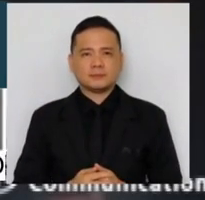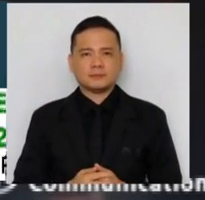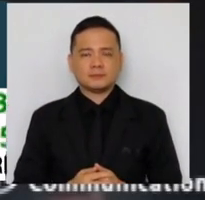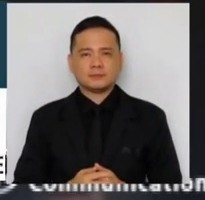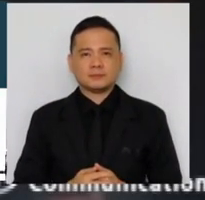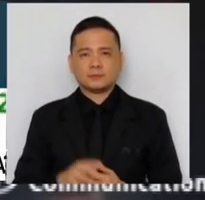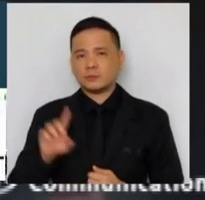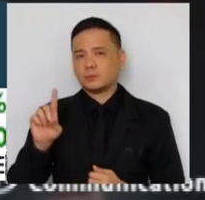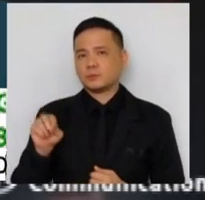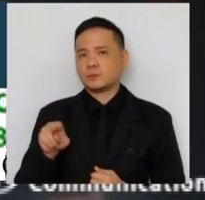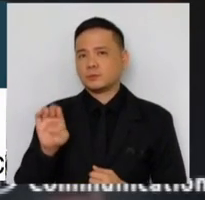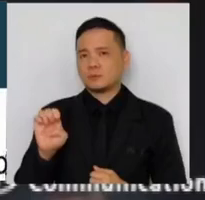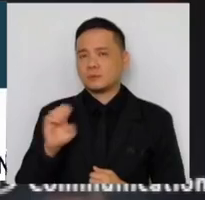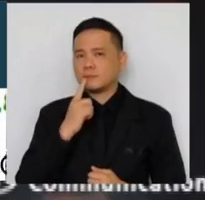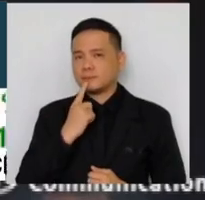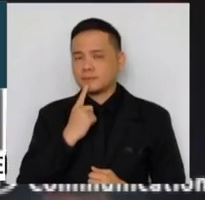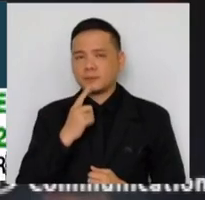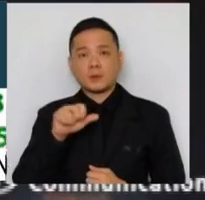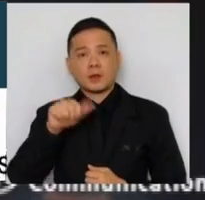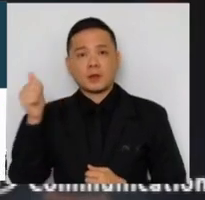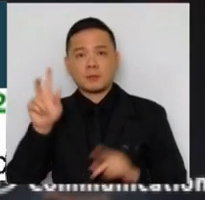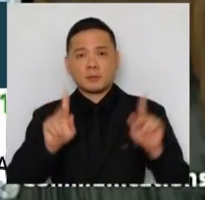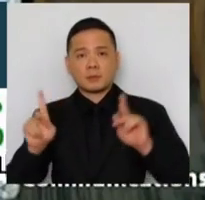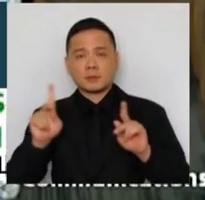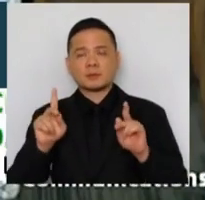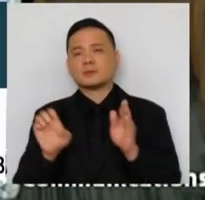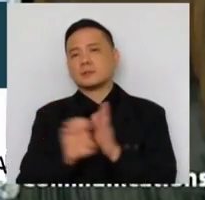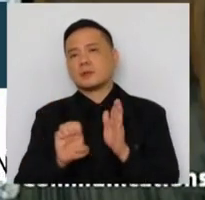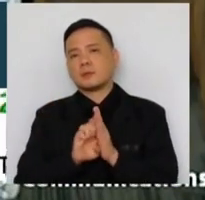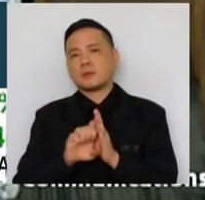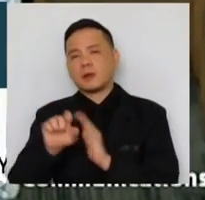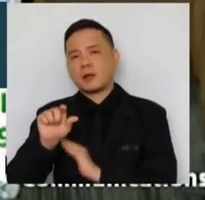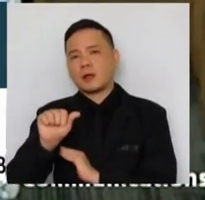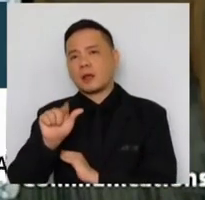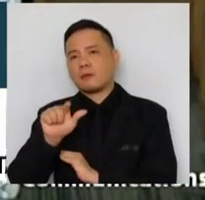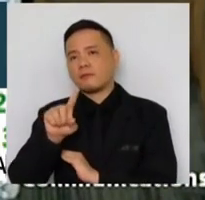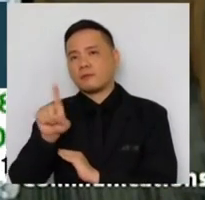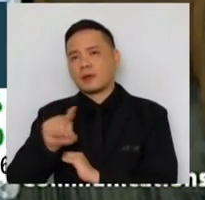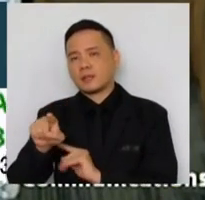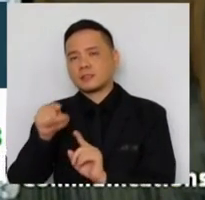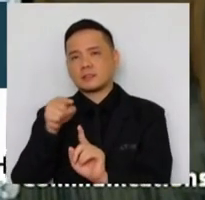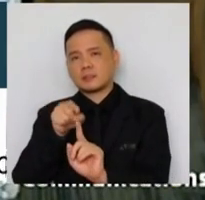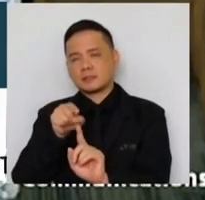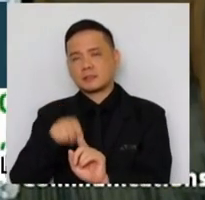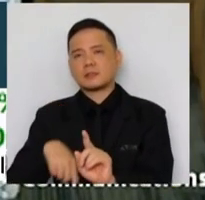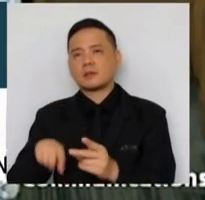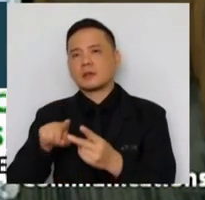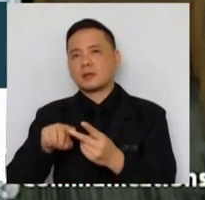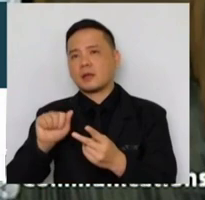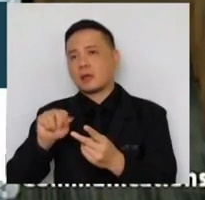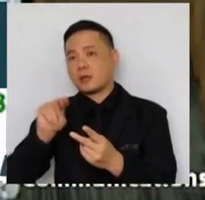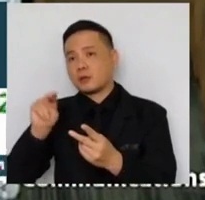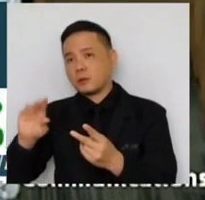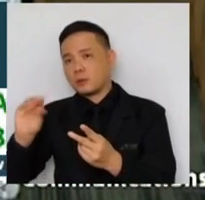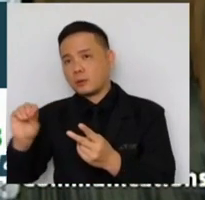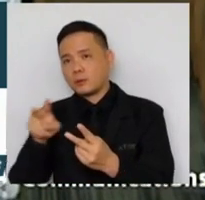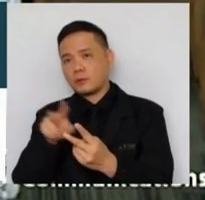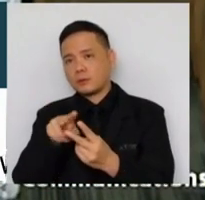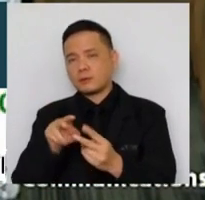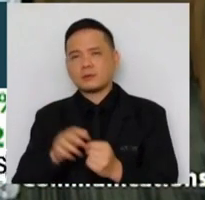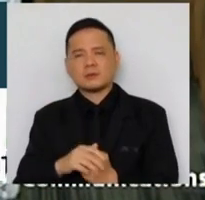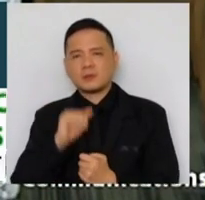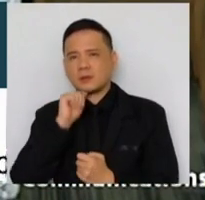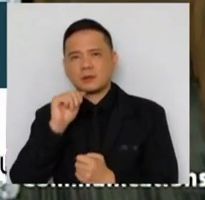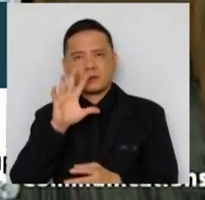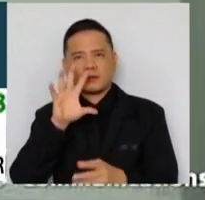Duque also says other officials like Vaccine Chief Carlito Galvez Jr. and Interior Secretary Eduardo Año were also not